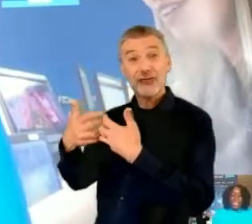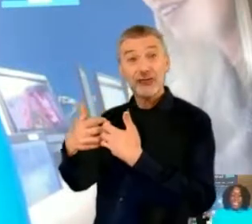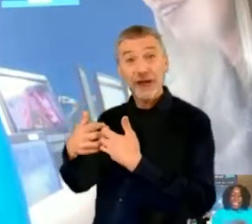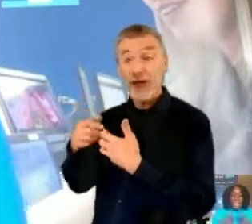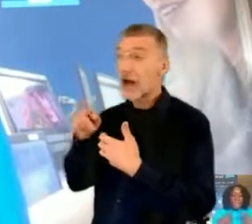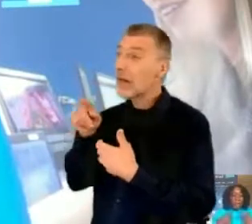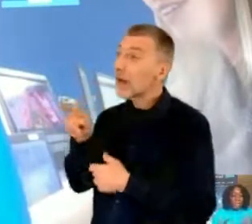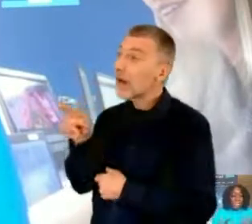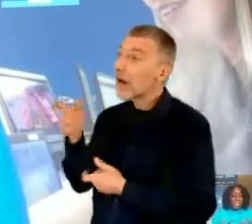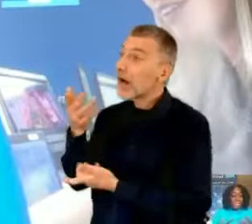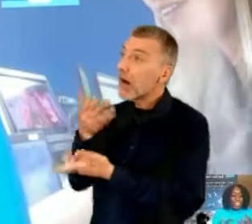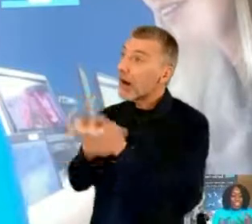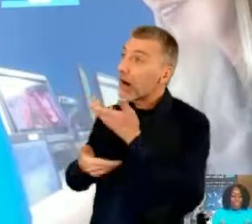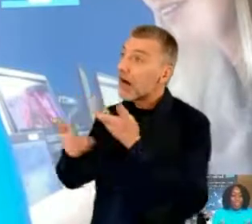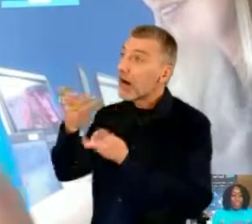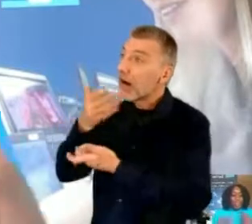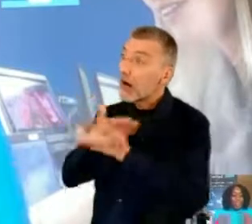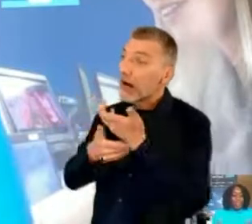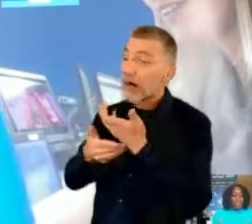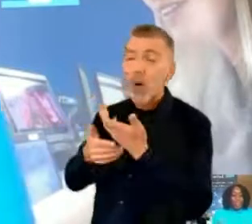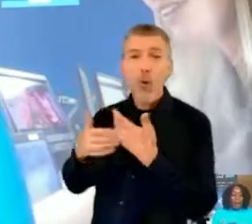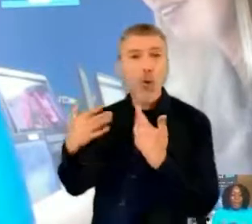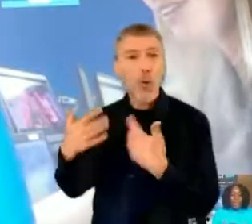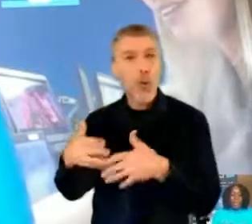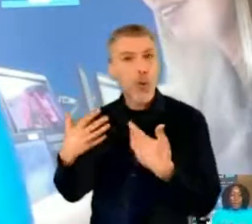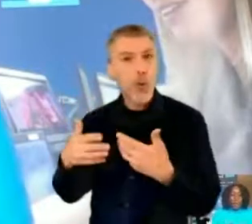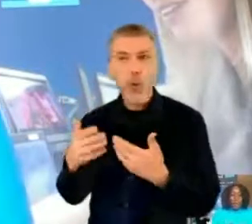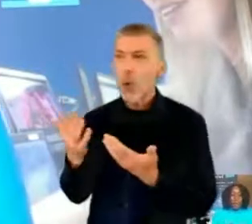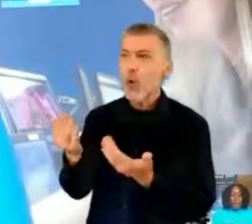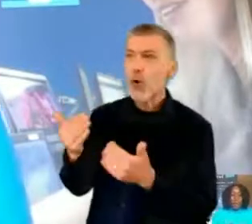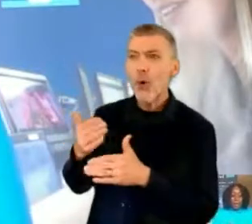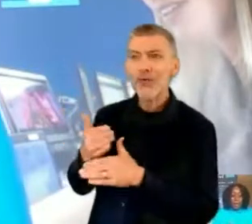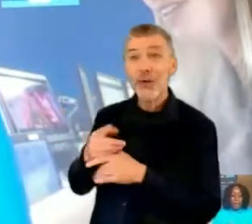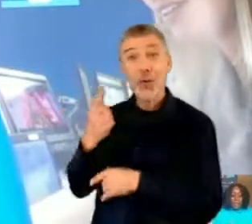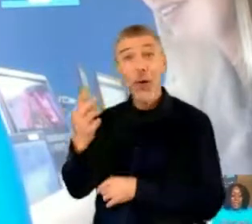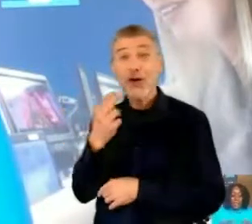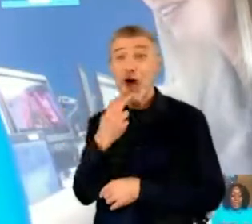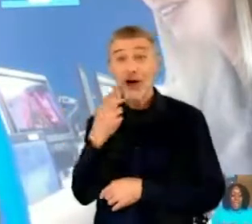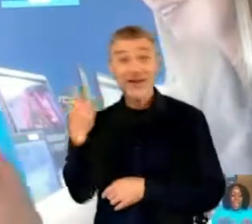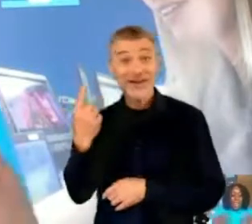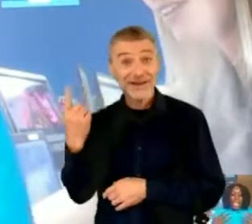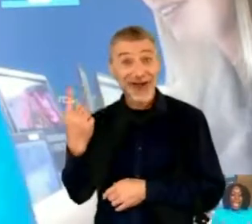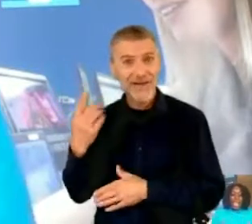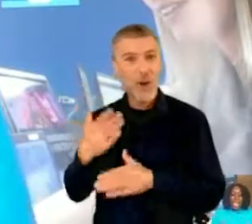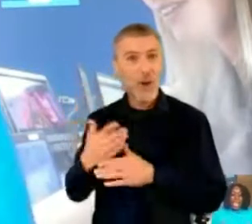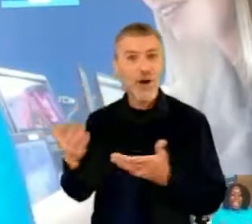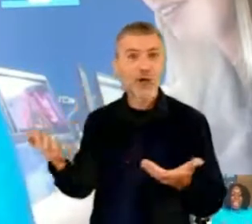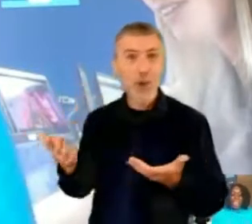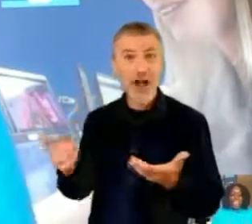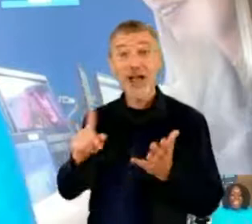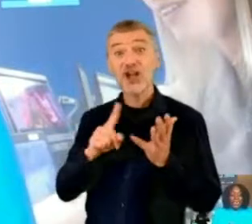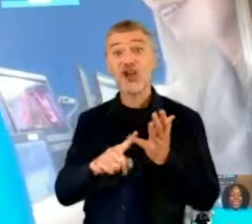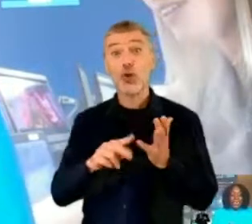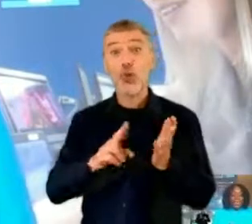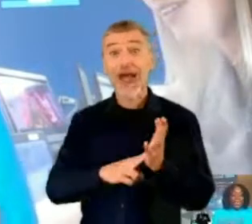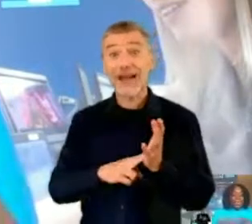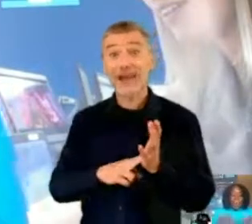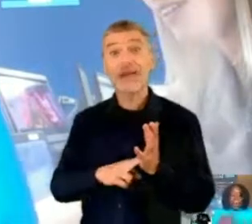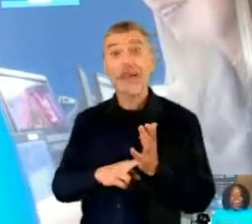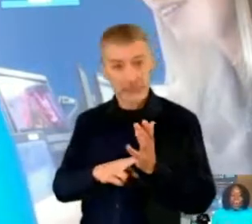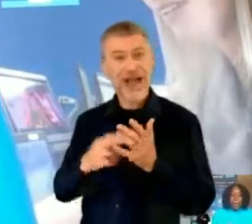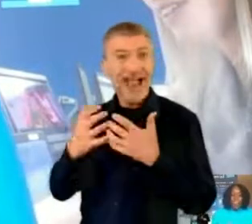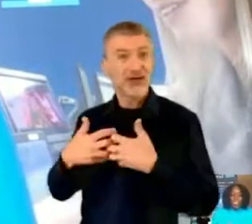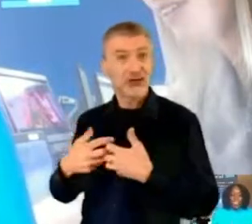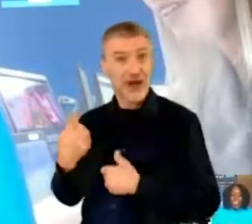an engineer. They had some really cool jobs. Like one of my aunts, she worked for the UN as an engineer. So when she